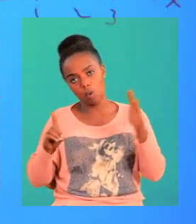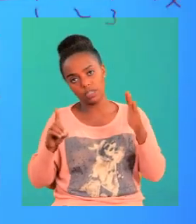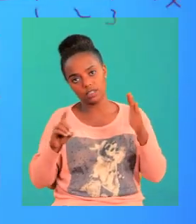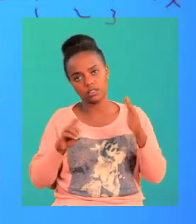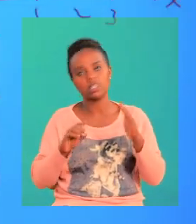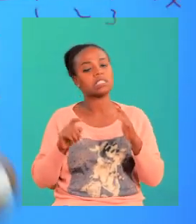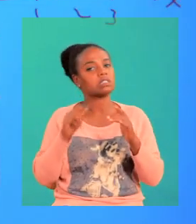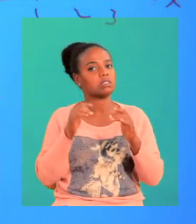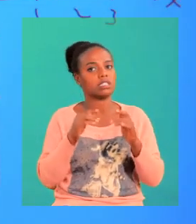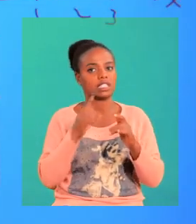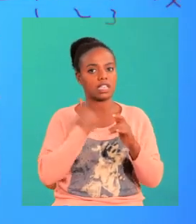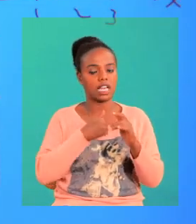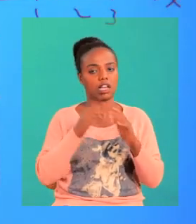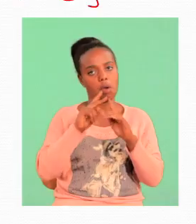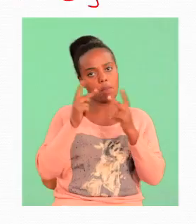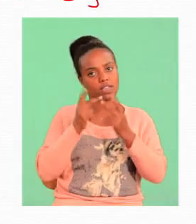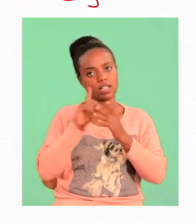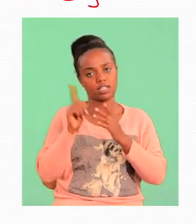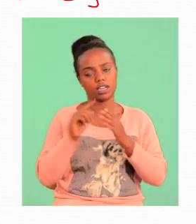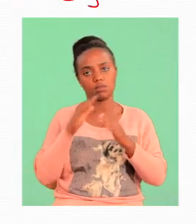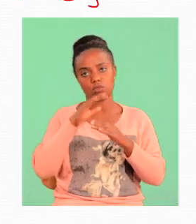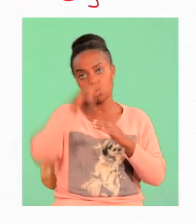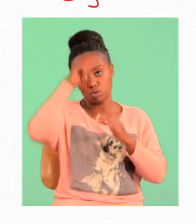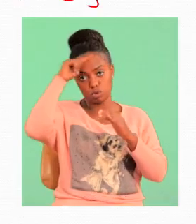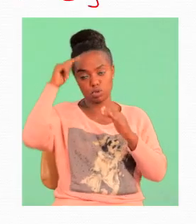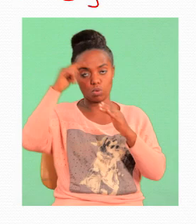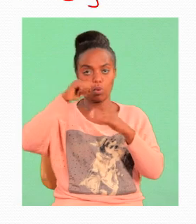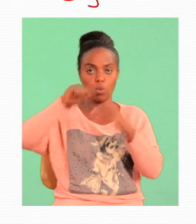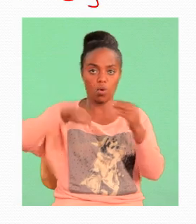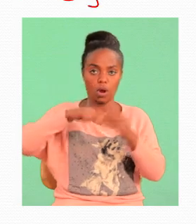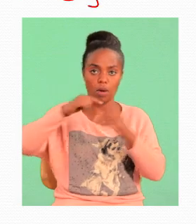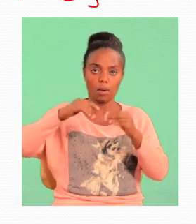side. Therefore, the shaded region will be